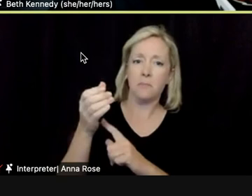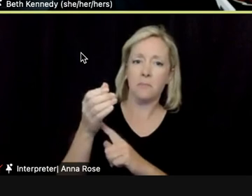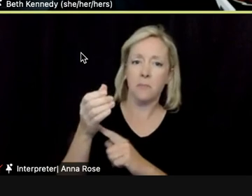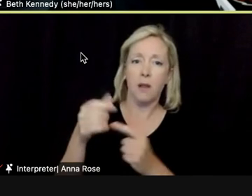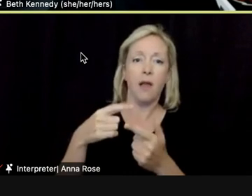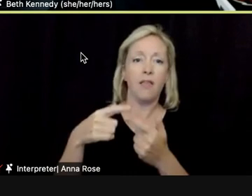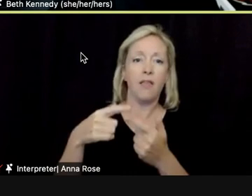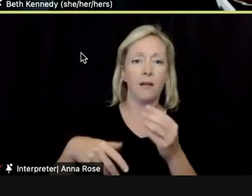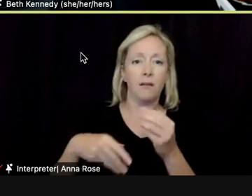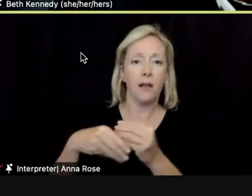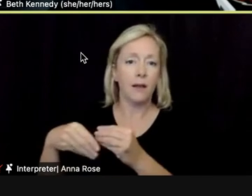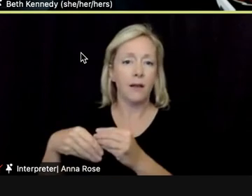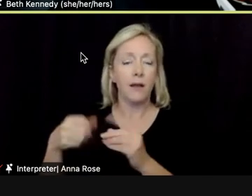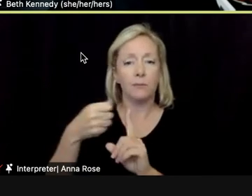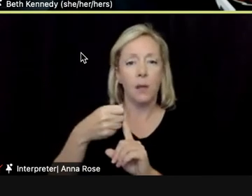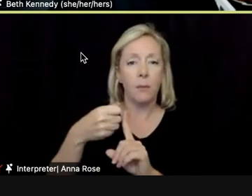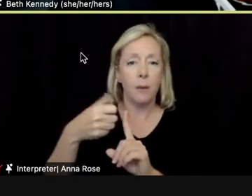intervener is.